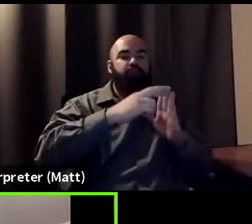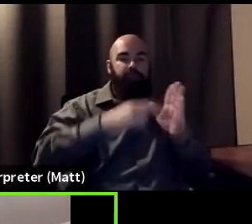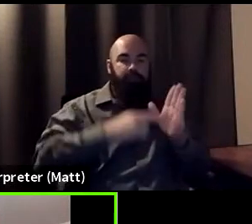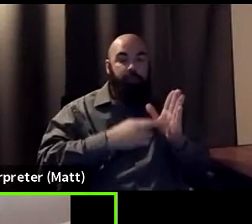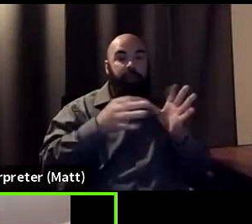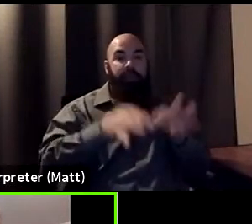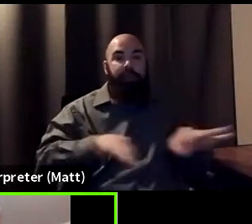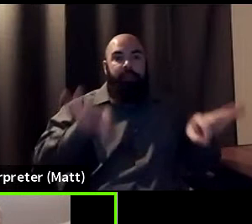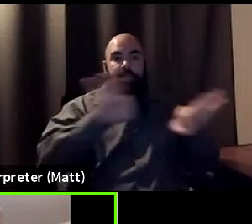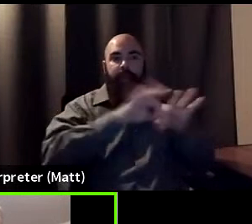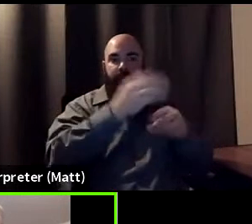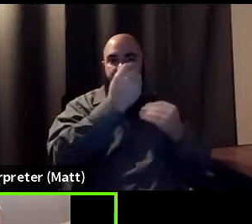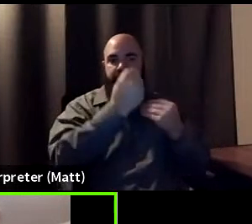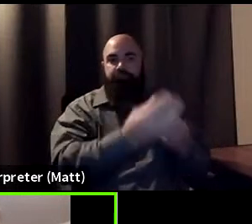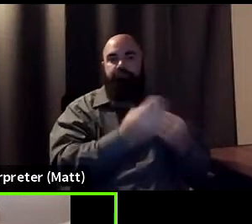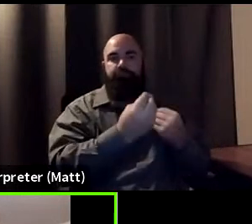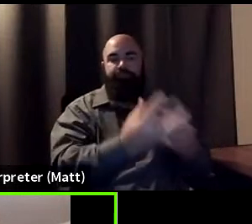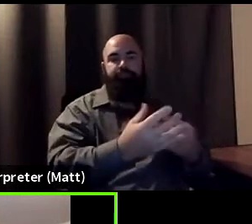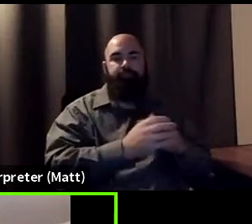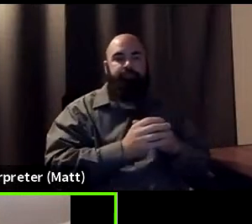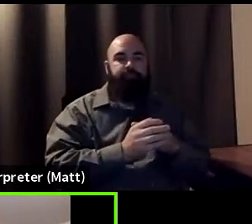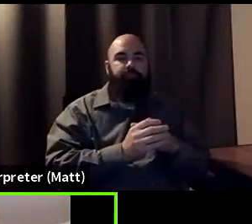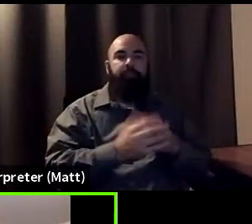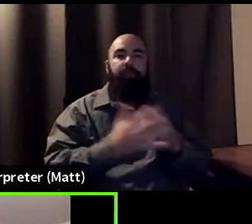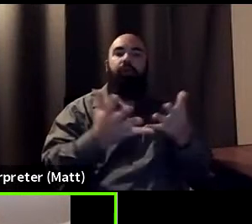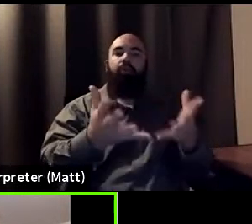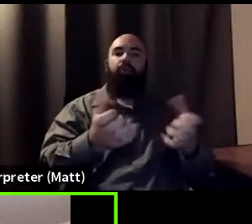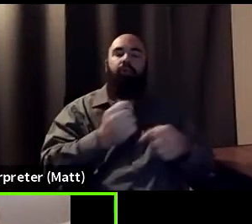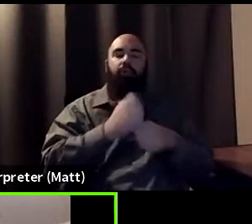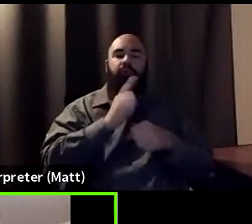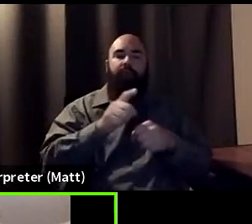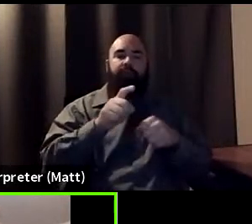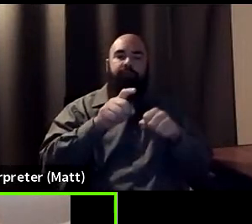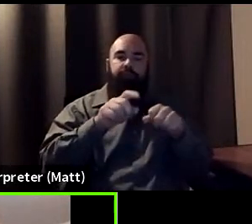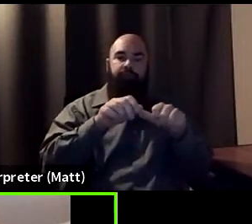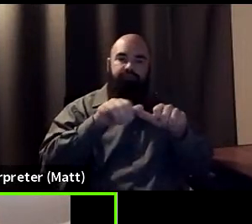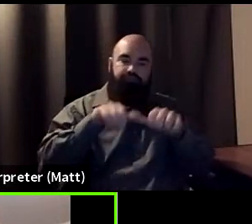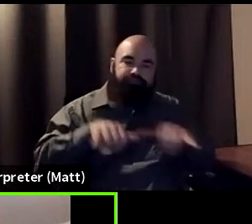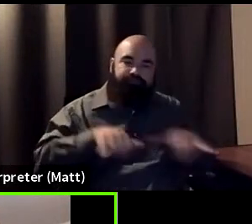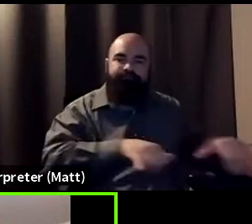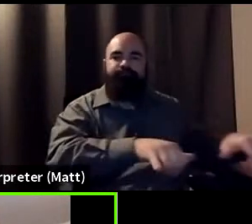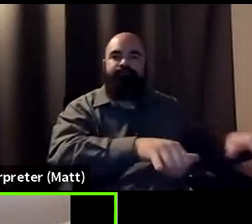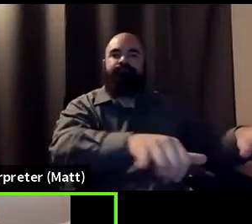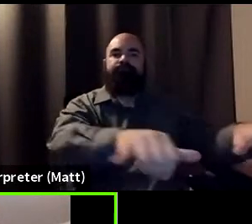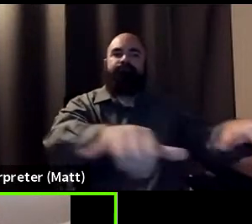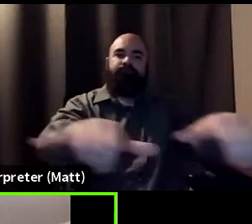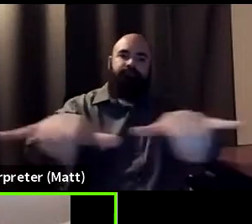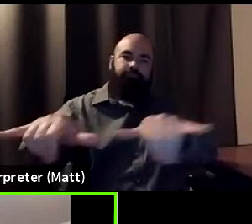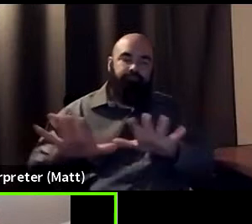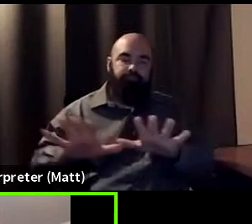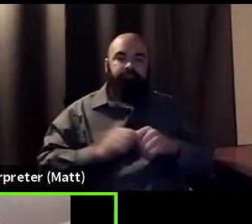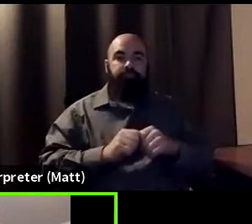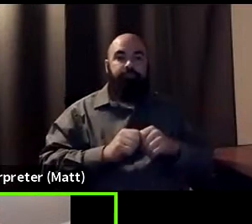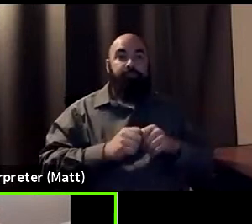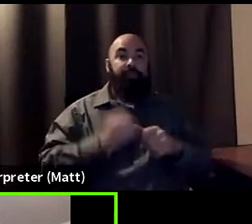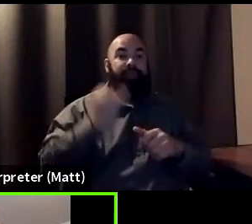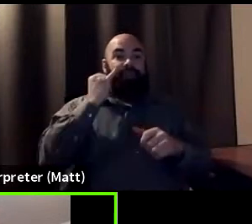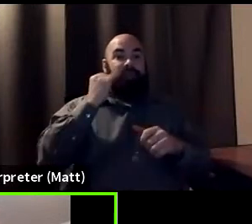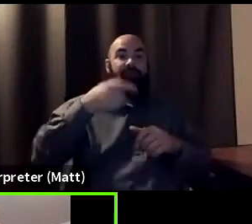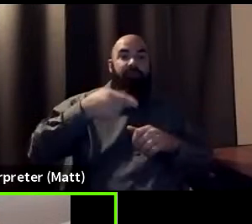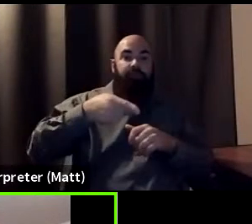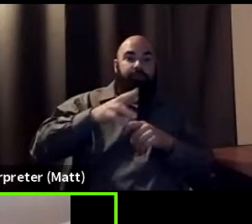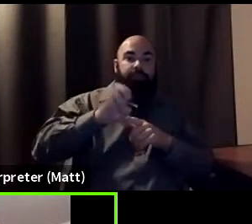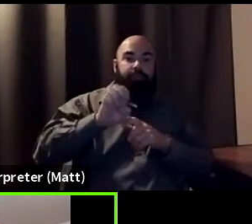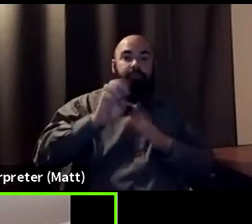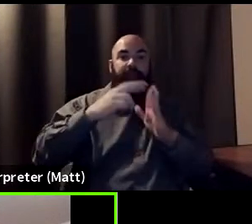know, because we want to be consistent throughout the entire health district. So anyone who is pre-registered through